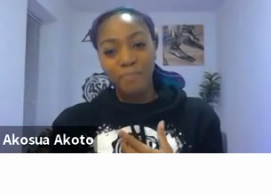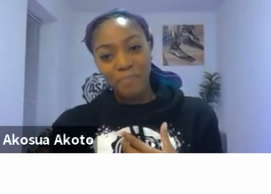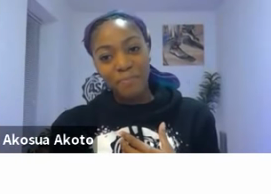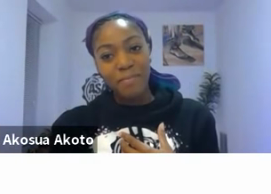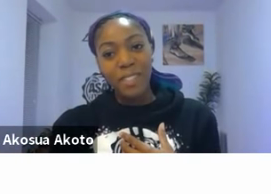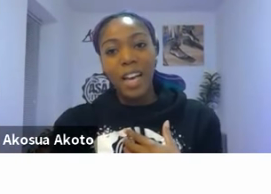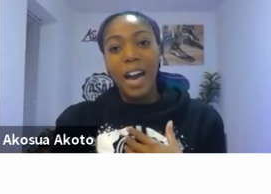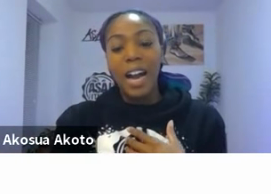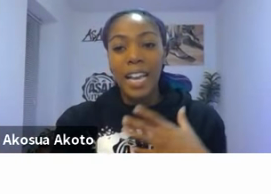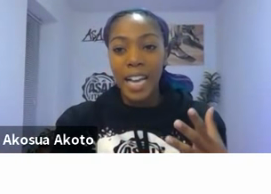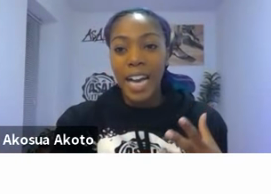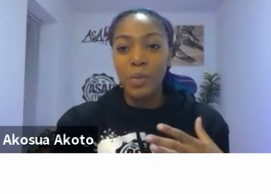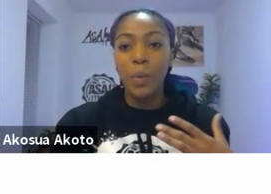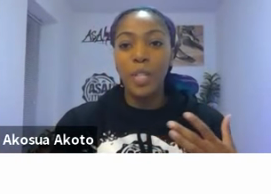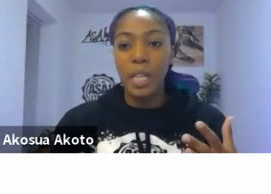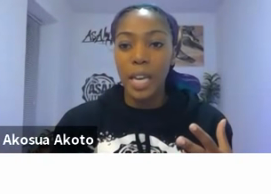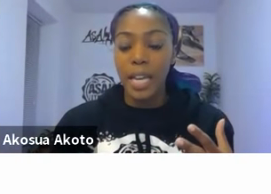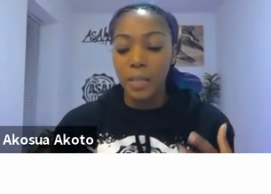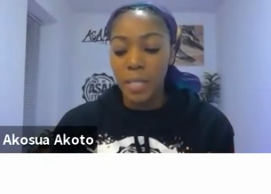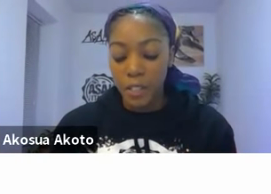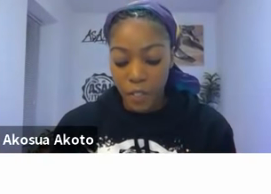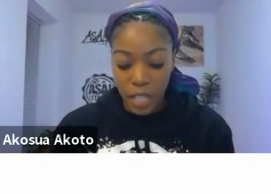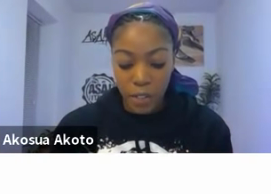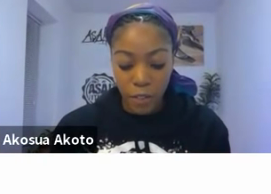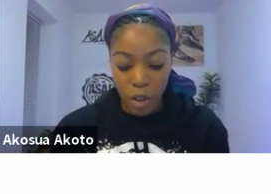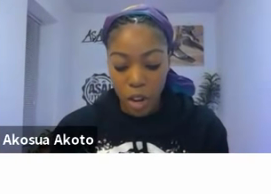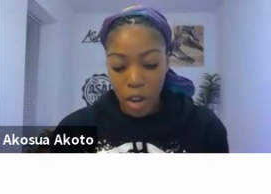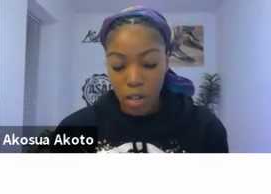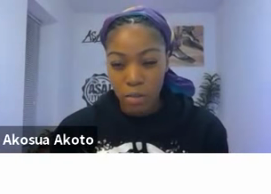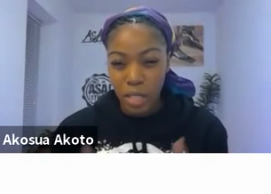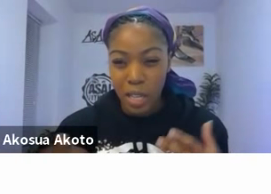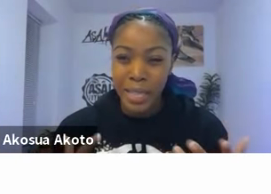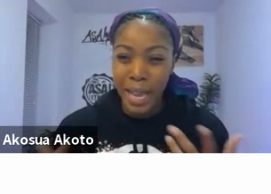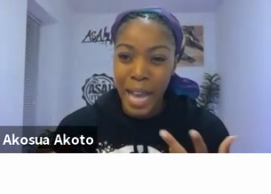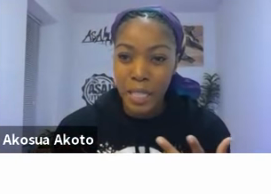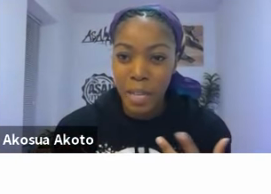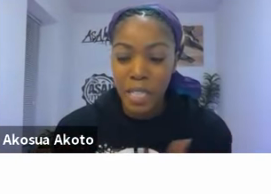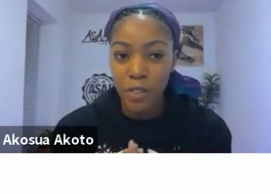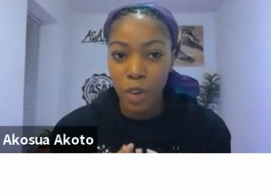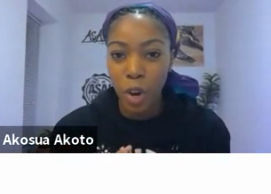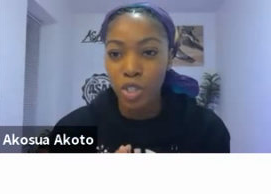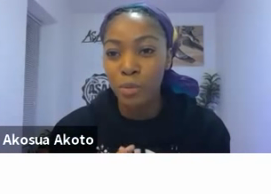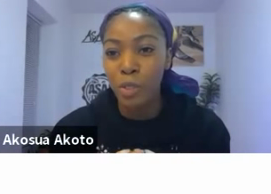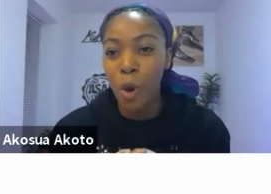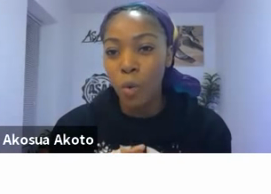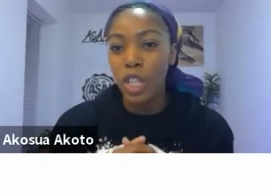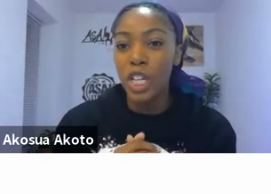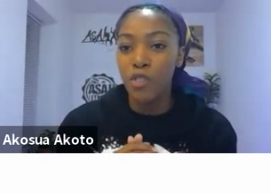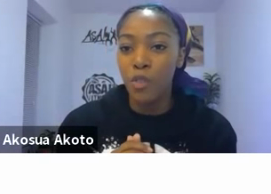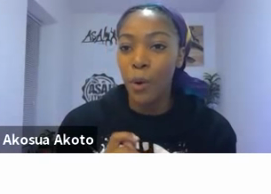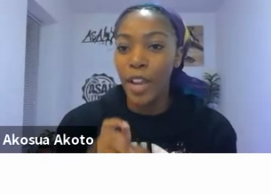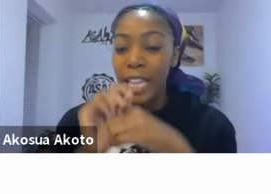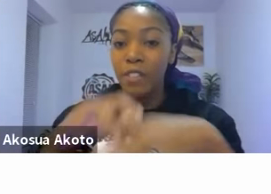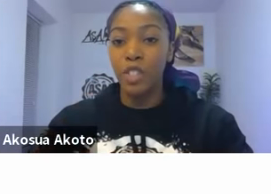so. Again, guys, when we're looking specifically to connect aspects of culture, don't